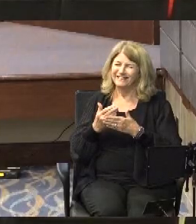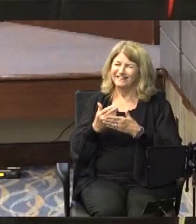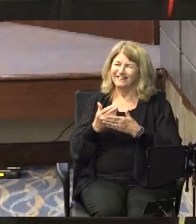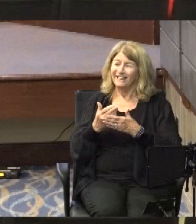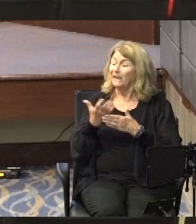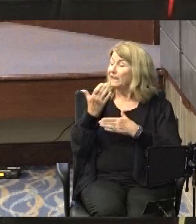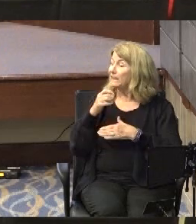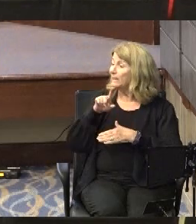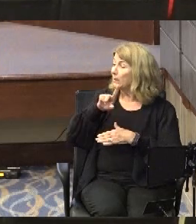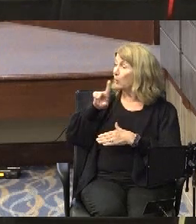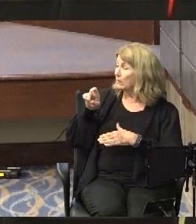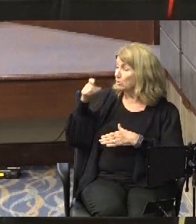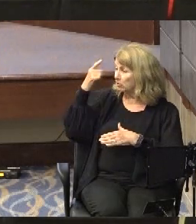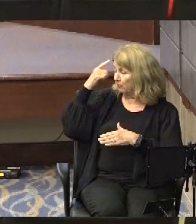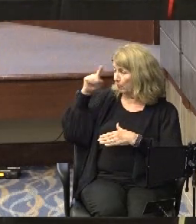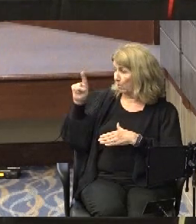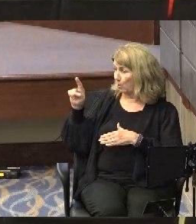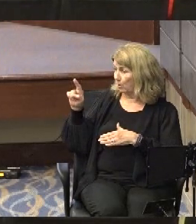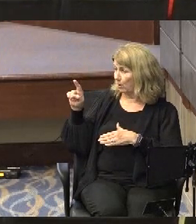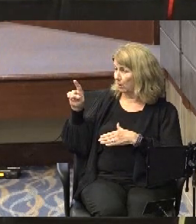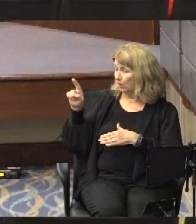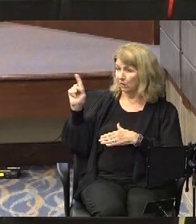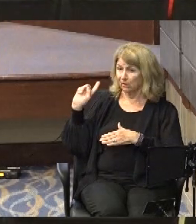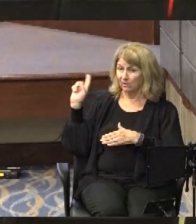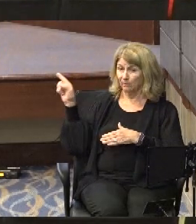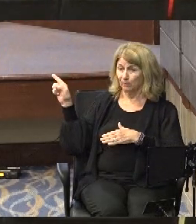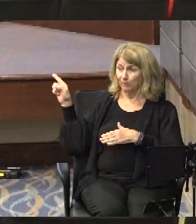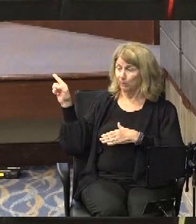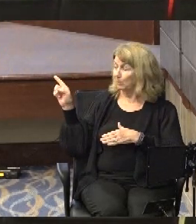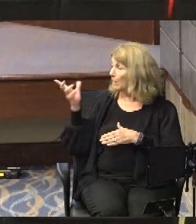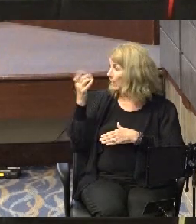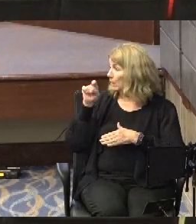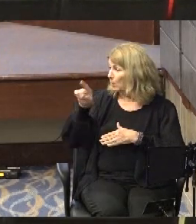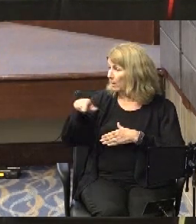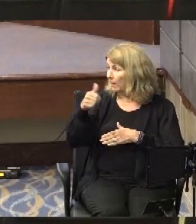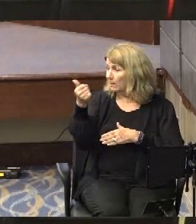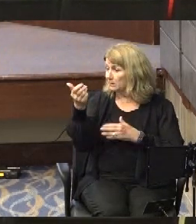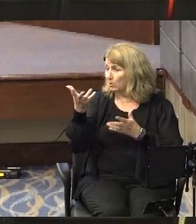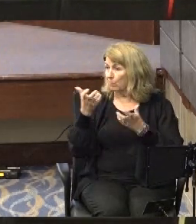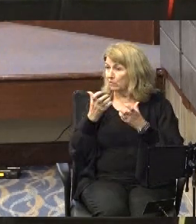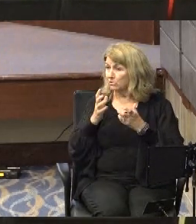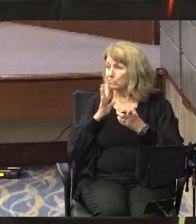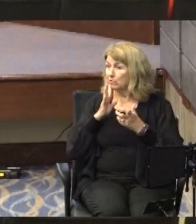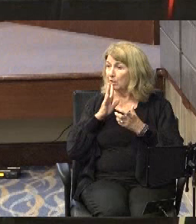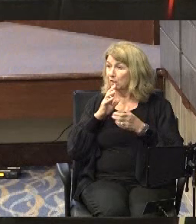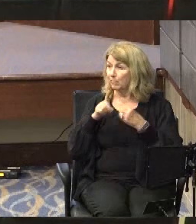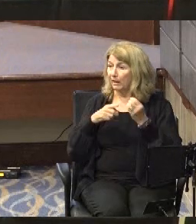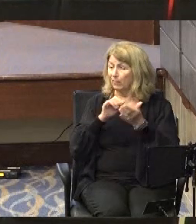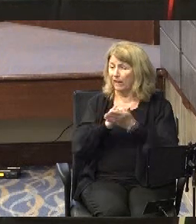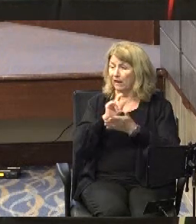Any questions for? Nope. Thanks for the heads up. And is there anyone else here to speak on this item?